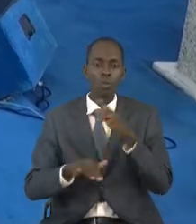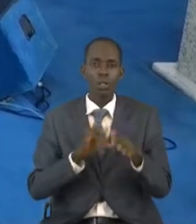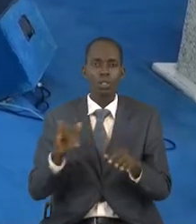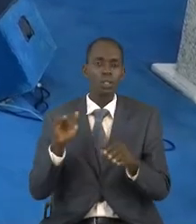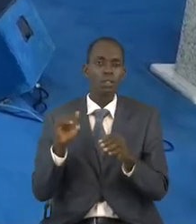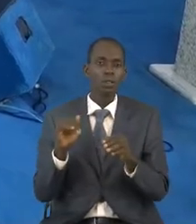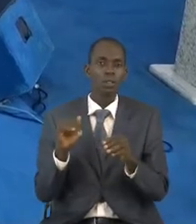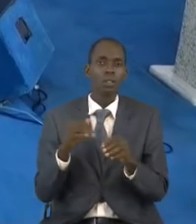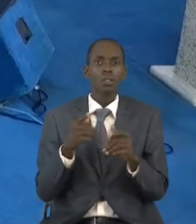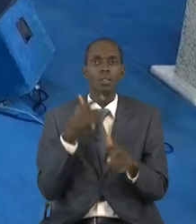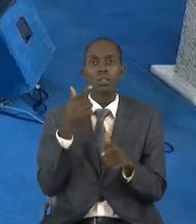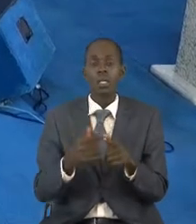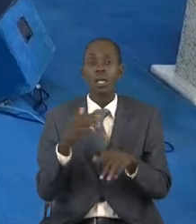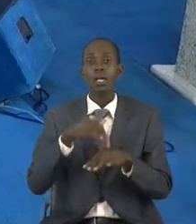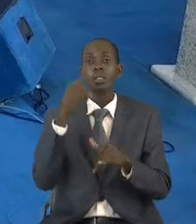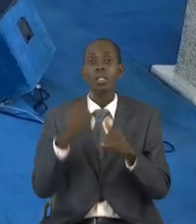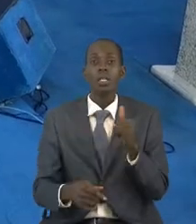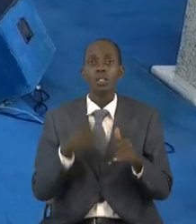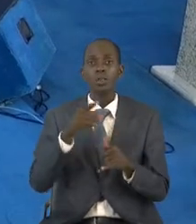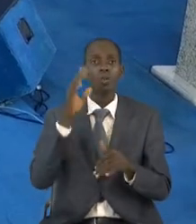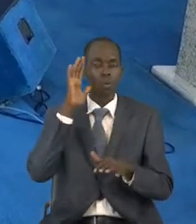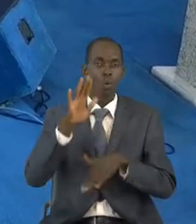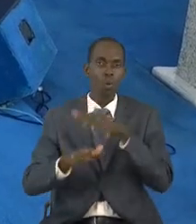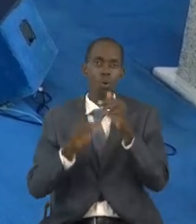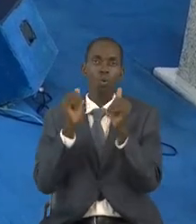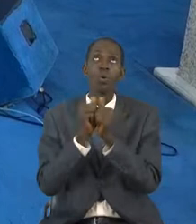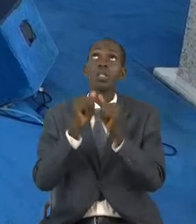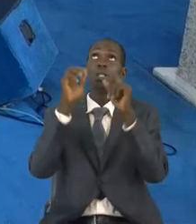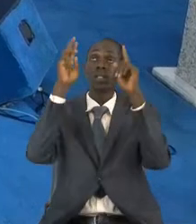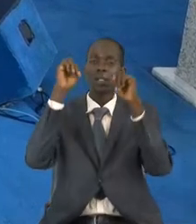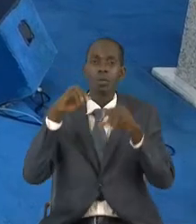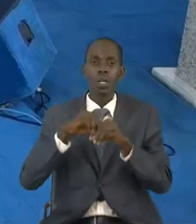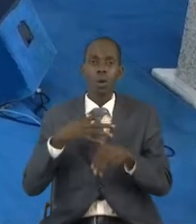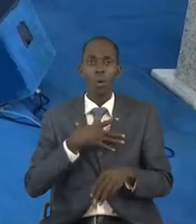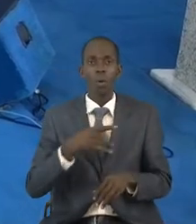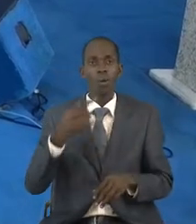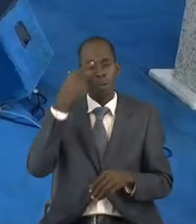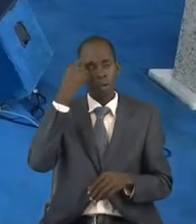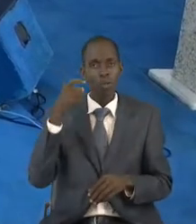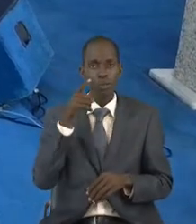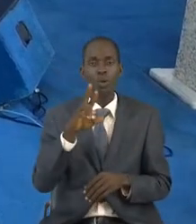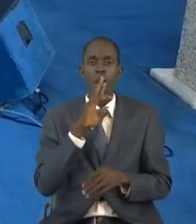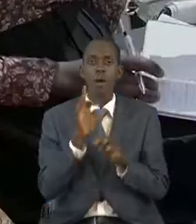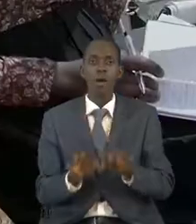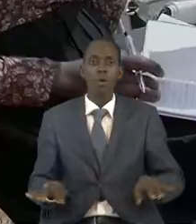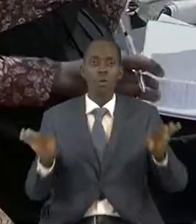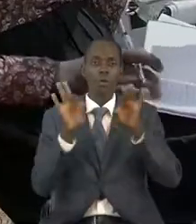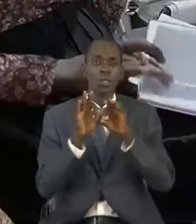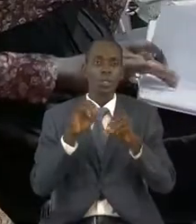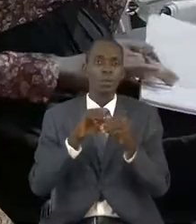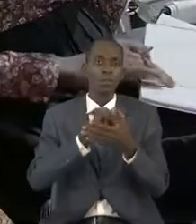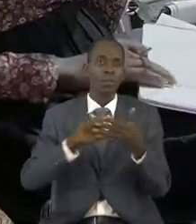then eventually you'll walk with him in white, because you are worthy. Look at verse 5. In